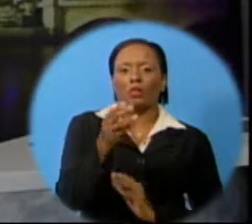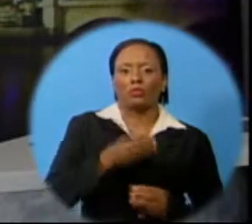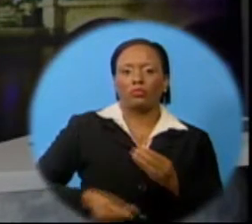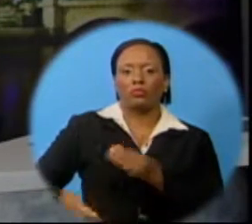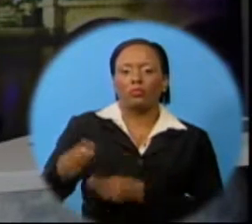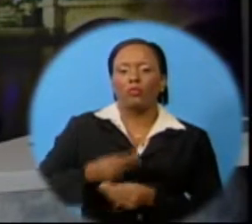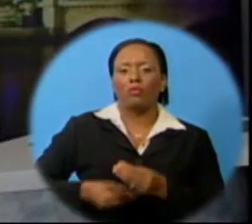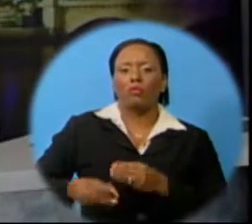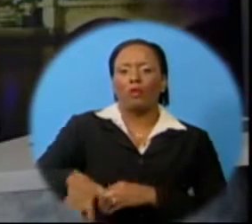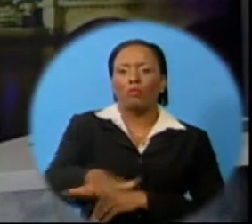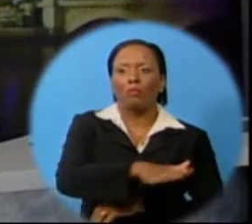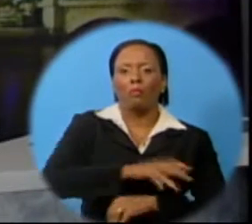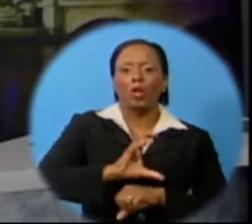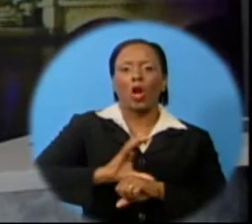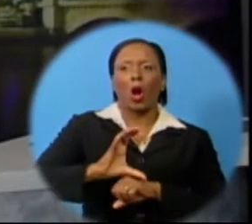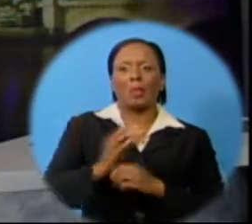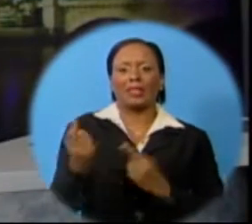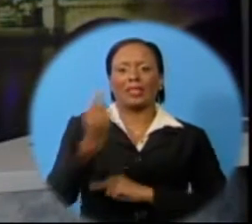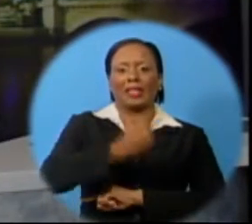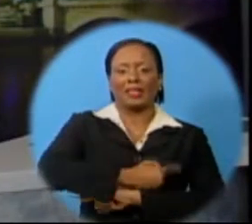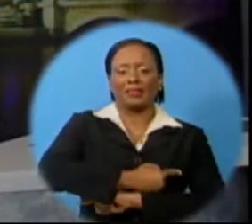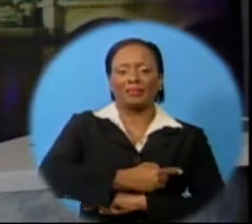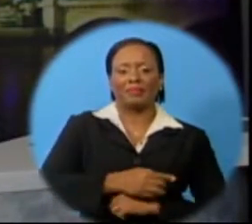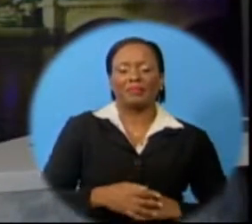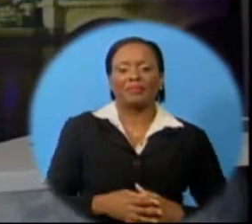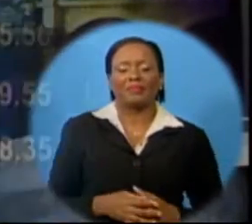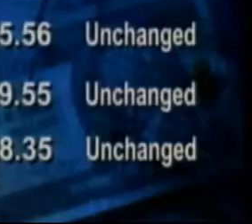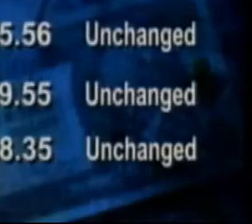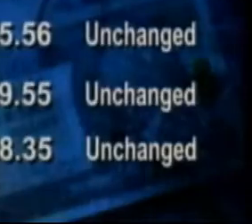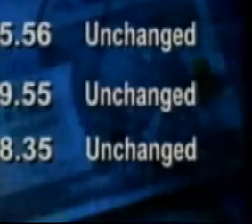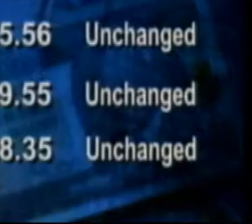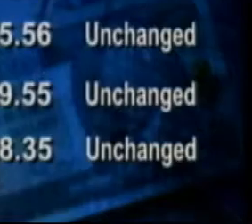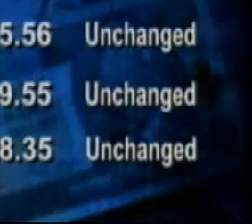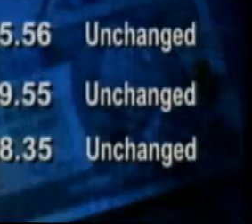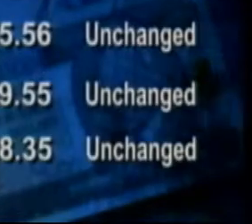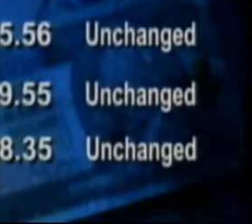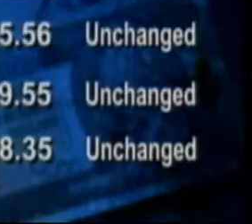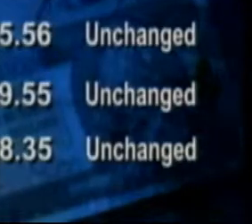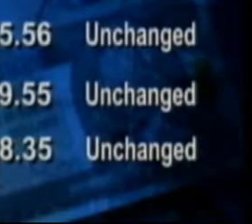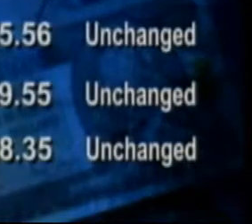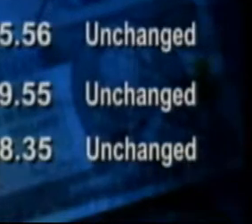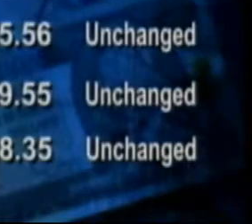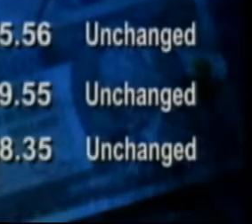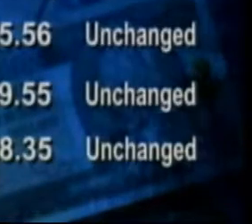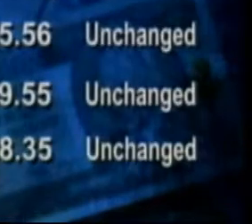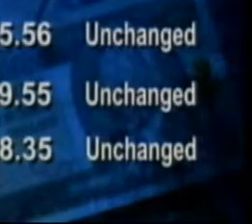on selected exchanges across the region.